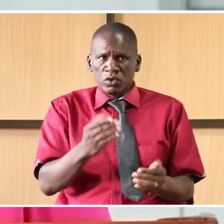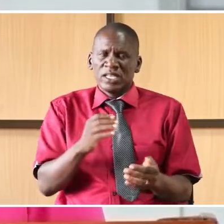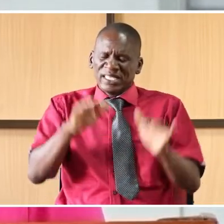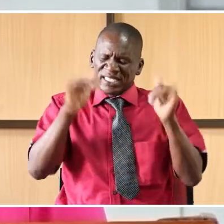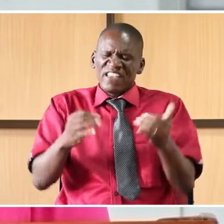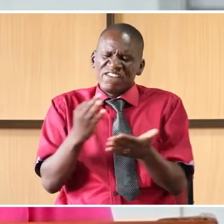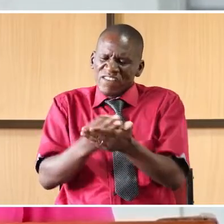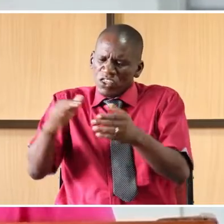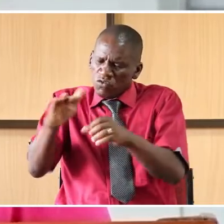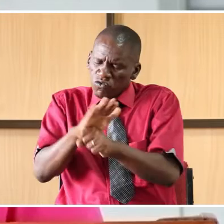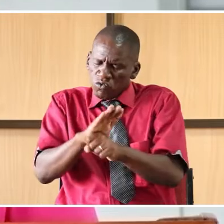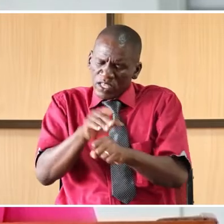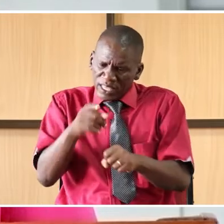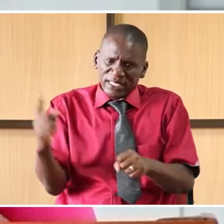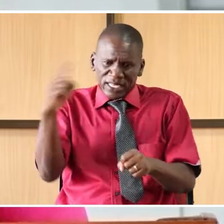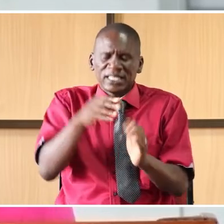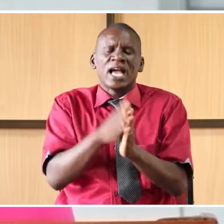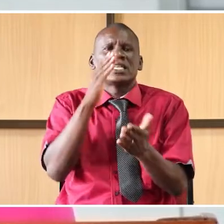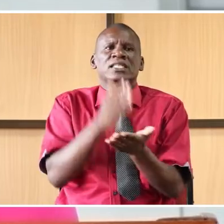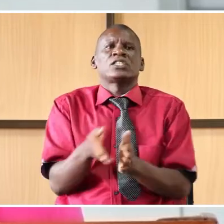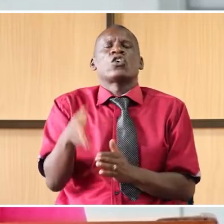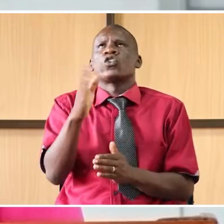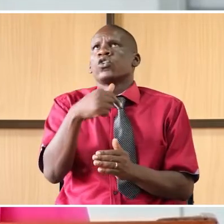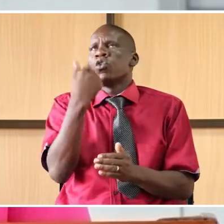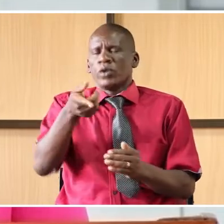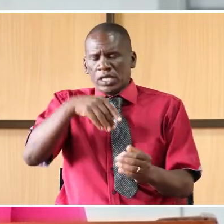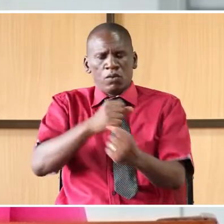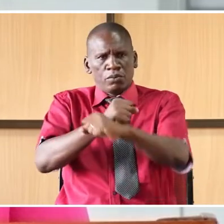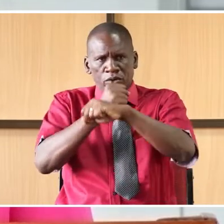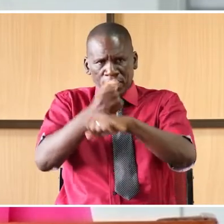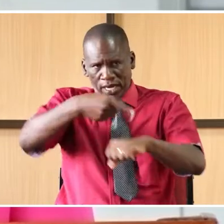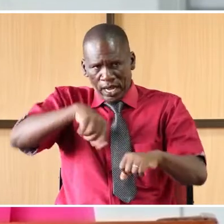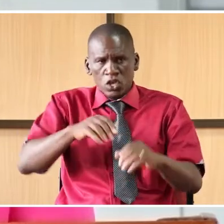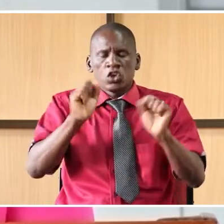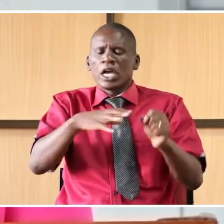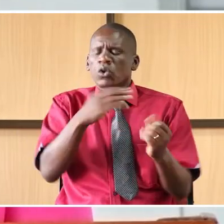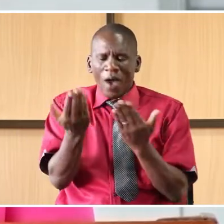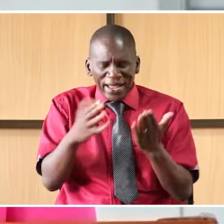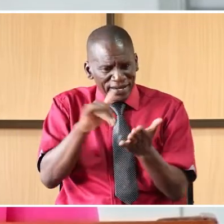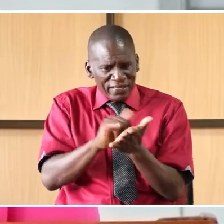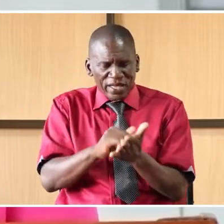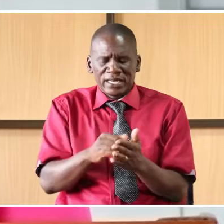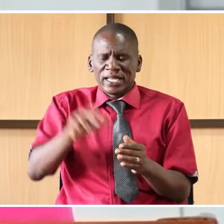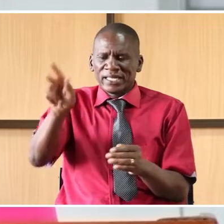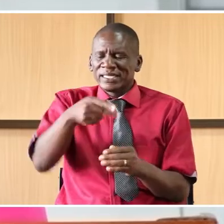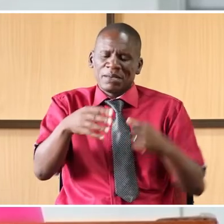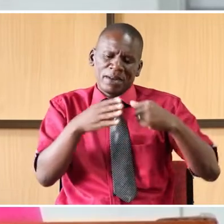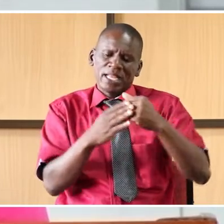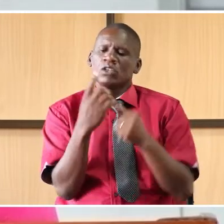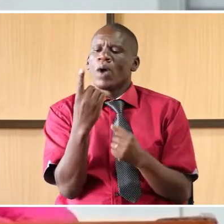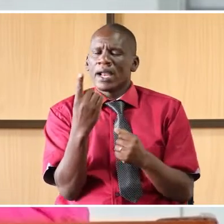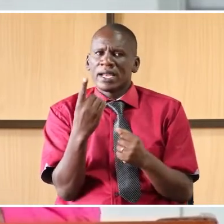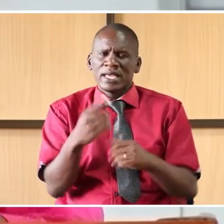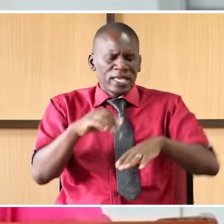Be faithful in these days and trust God, who is our refuge. You can go and read that Psalm